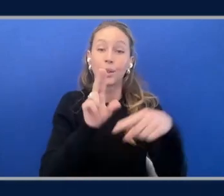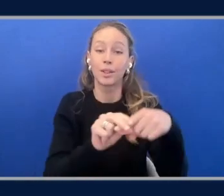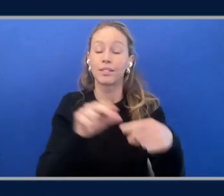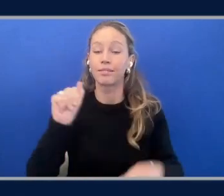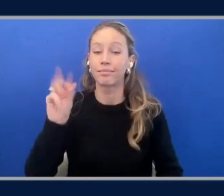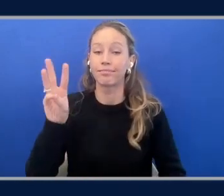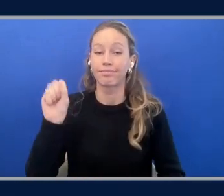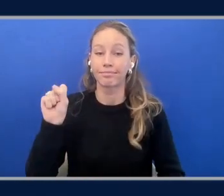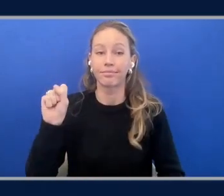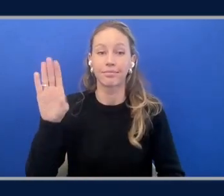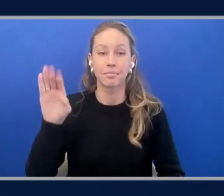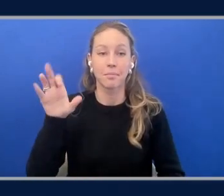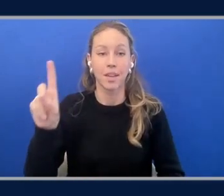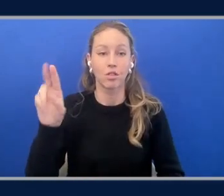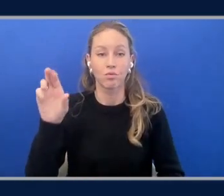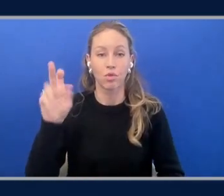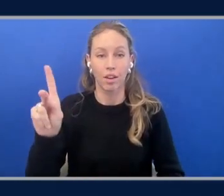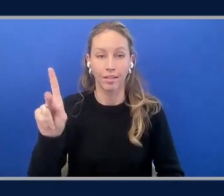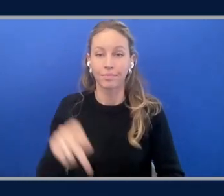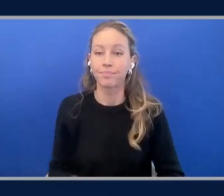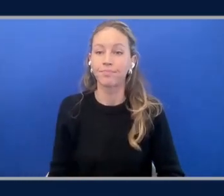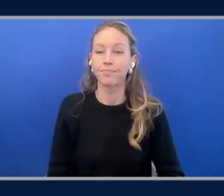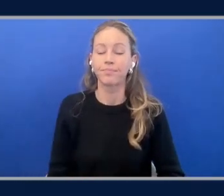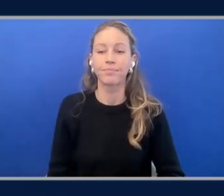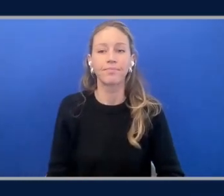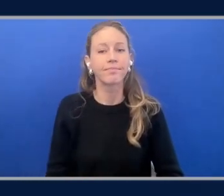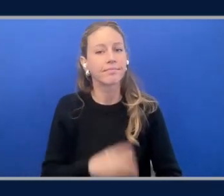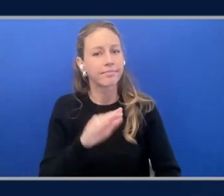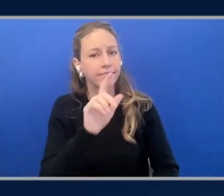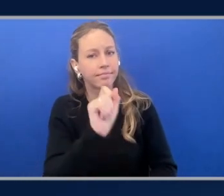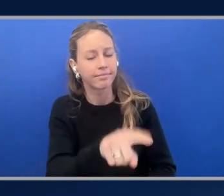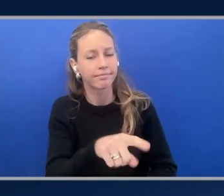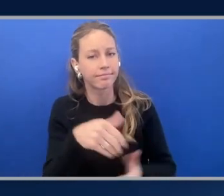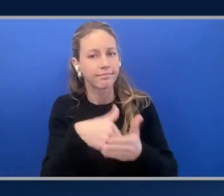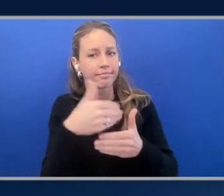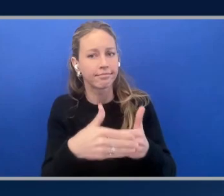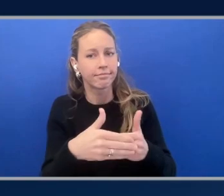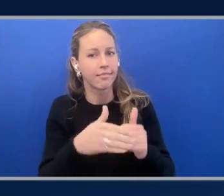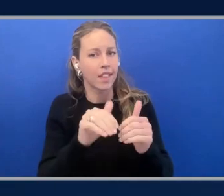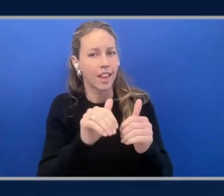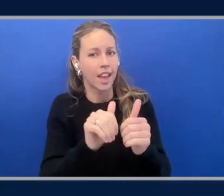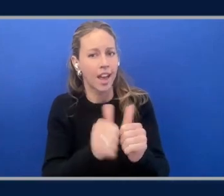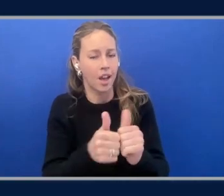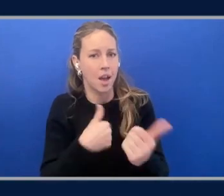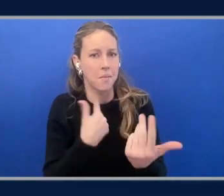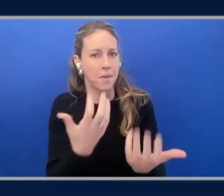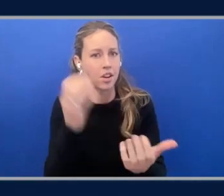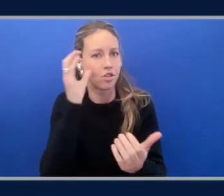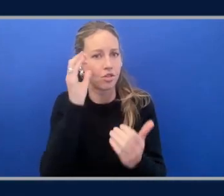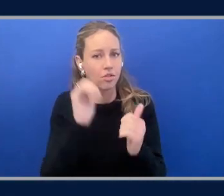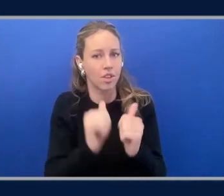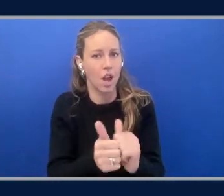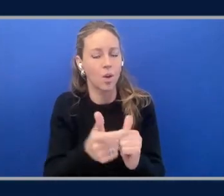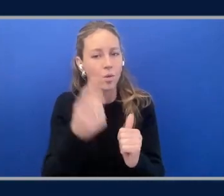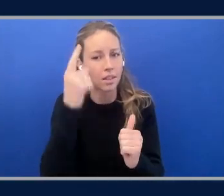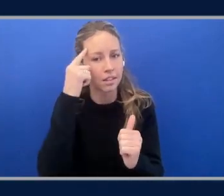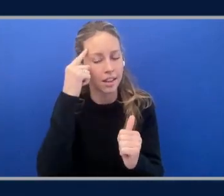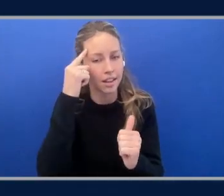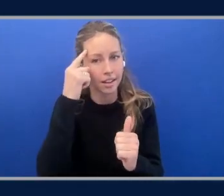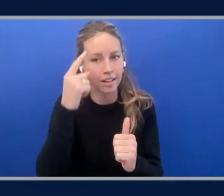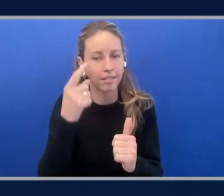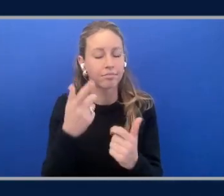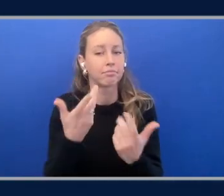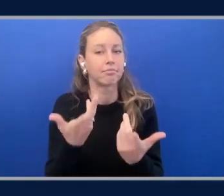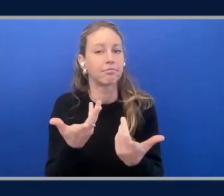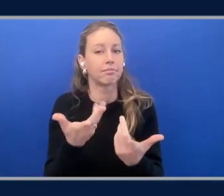Awesome. So that leads me to like the natural curious question here. So I would love to hear how you think that going about it in